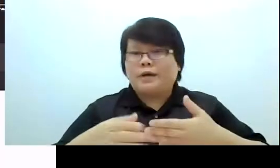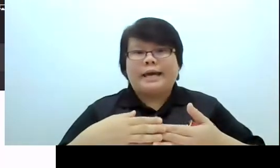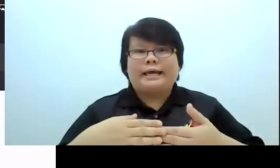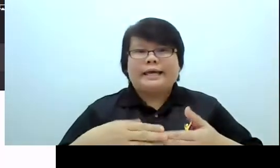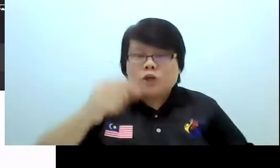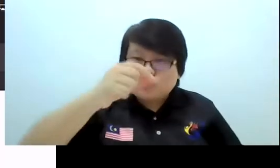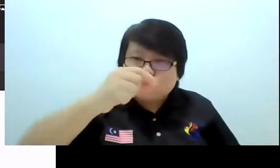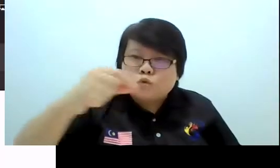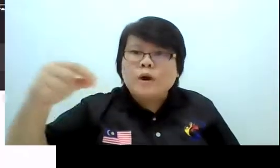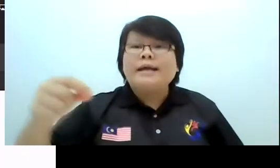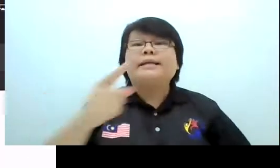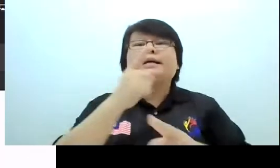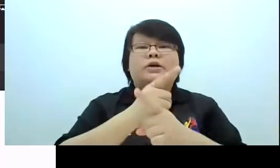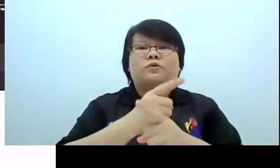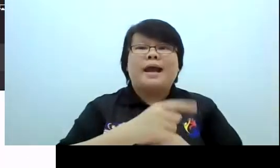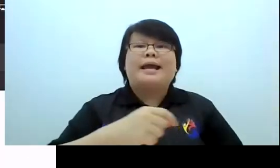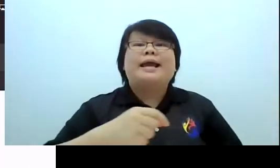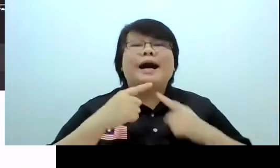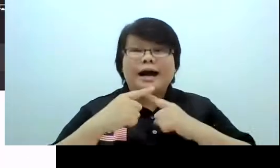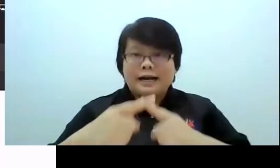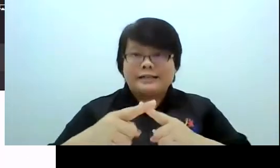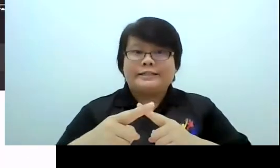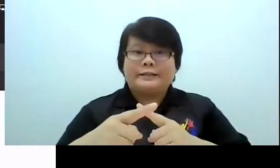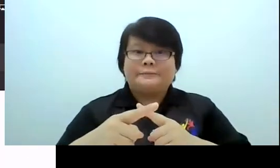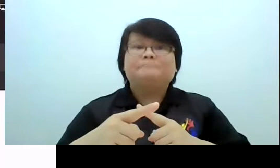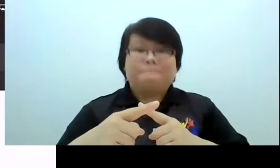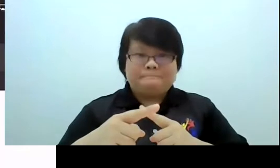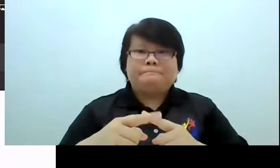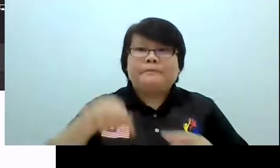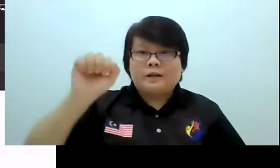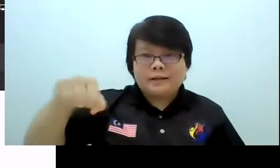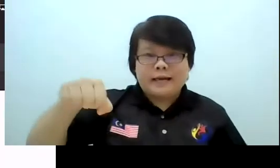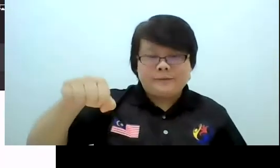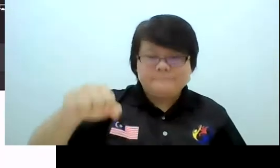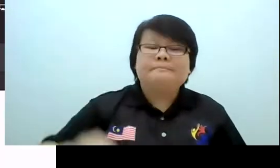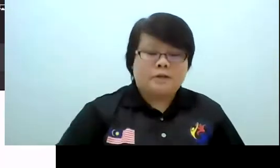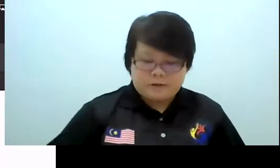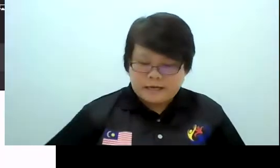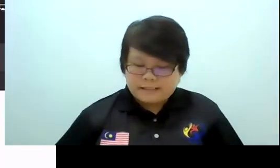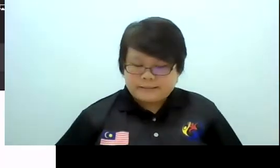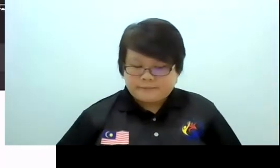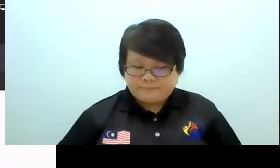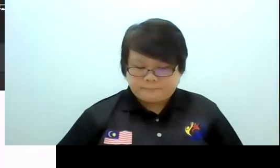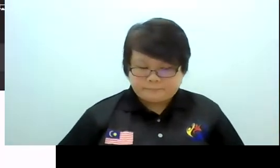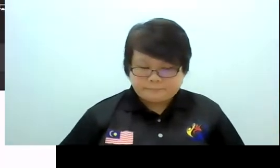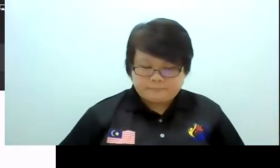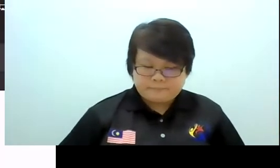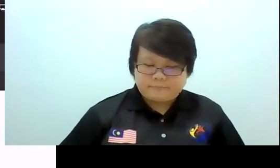it's okay. You write the correct answer. Okay. Okay.